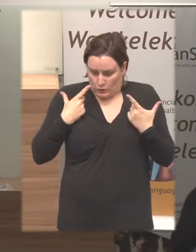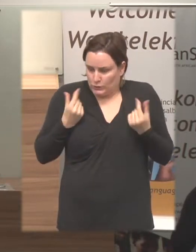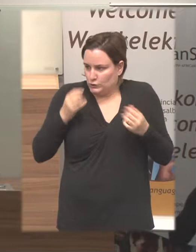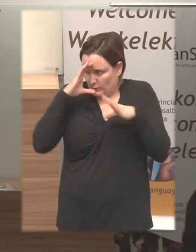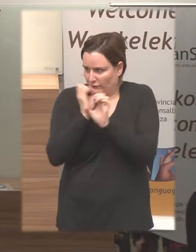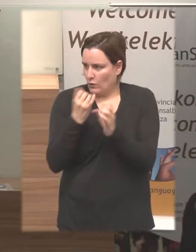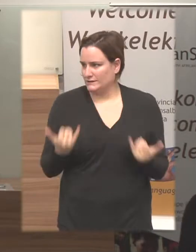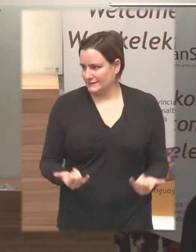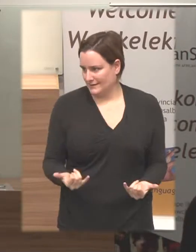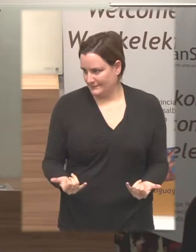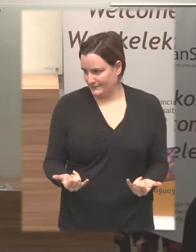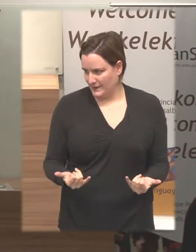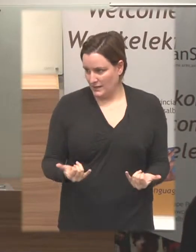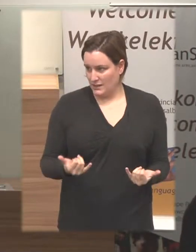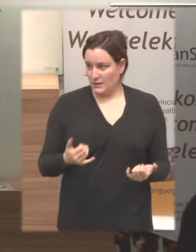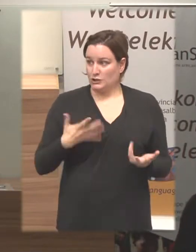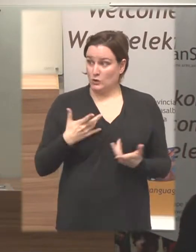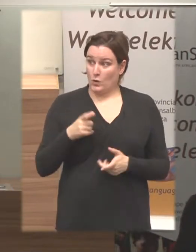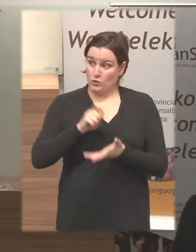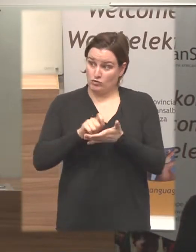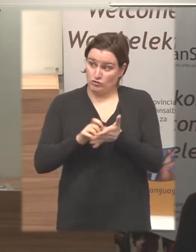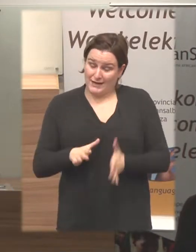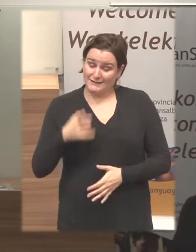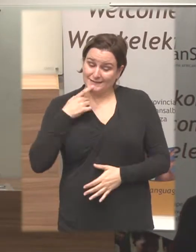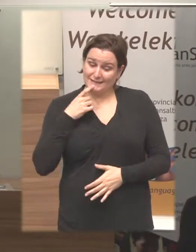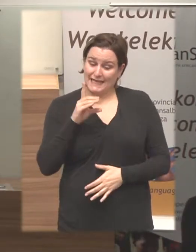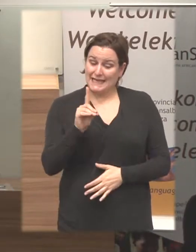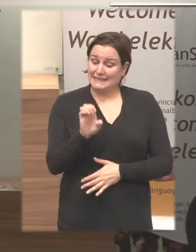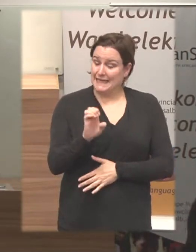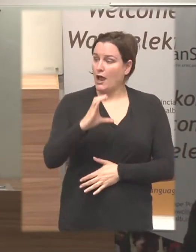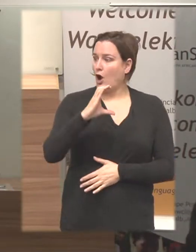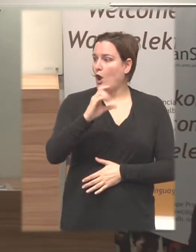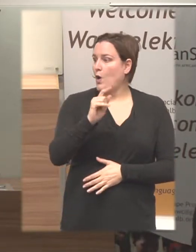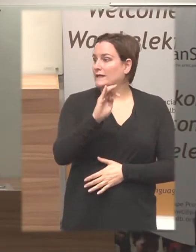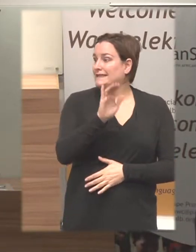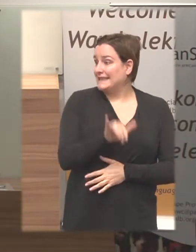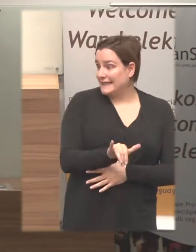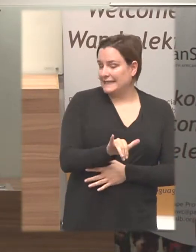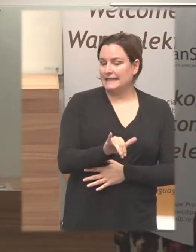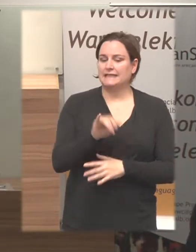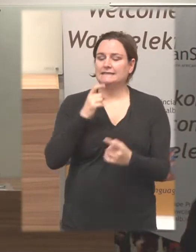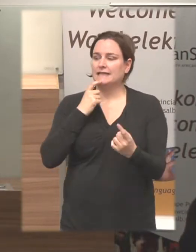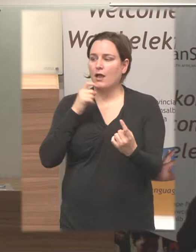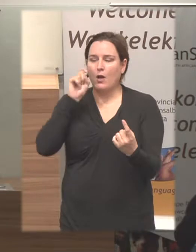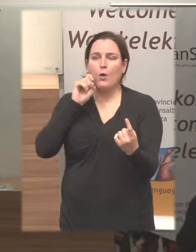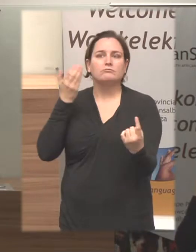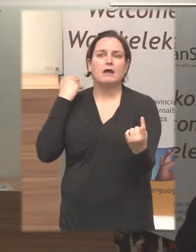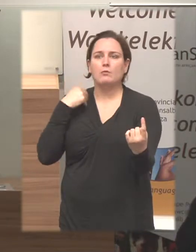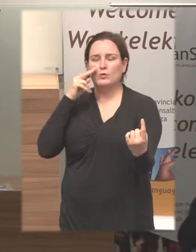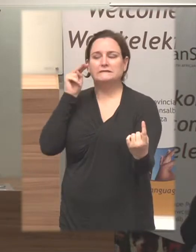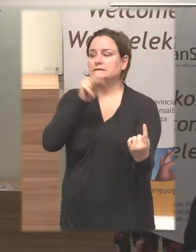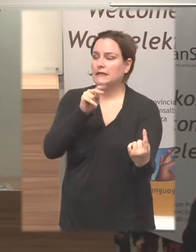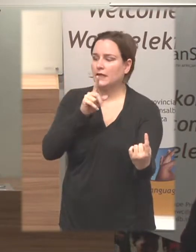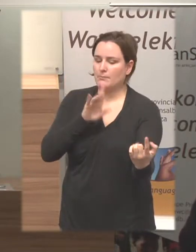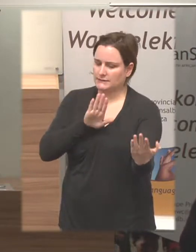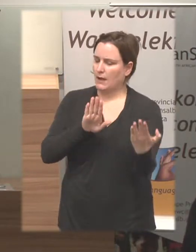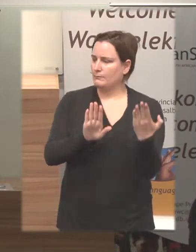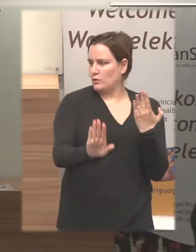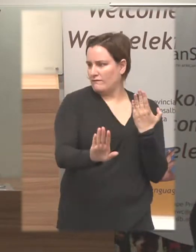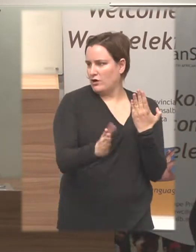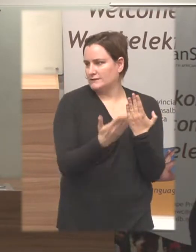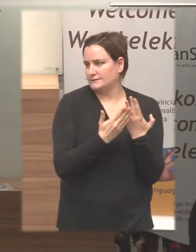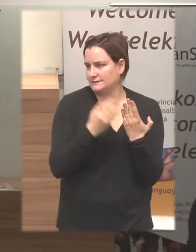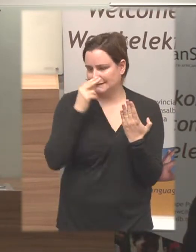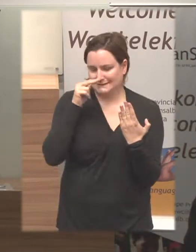here. So he argues that the decolonial turn is about making visible the invisible and analyzing the mechanisms that produce